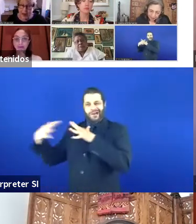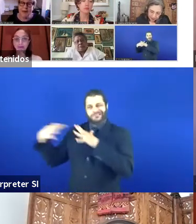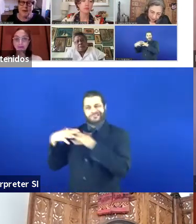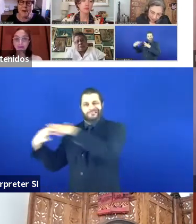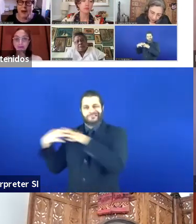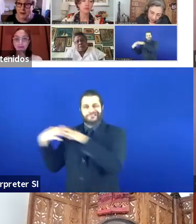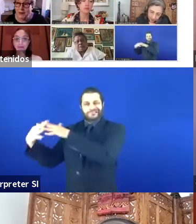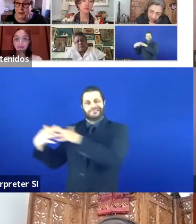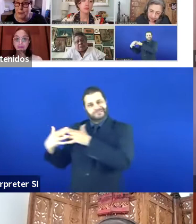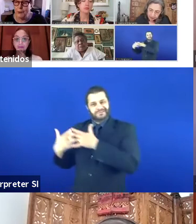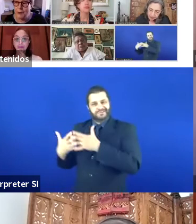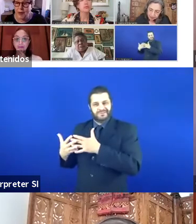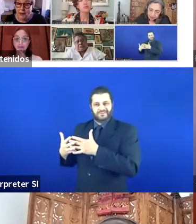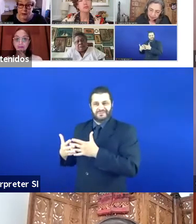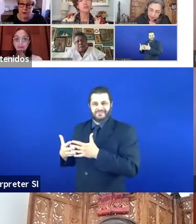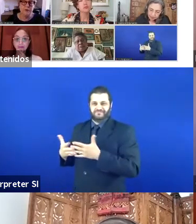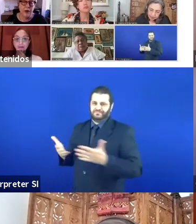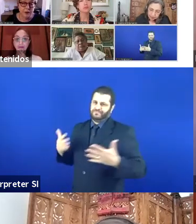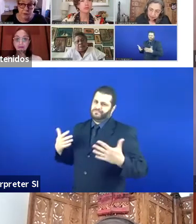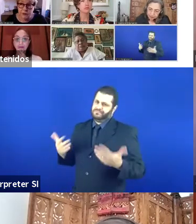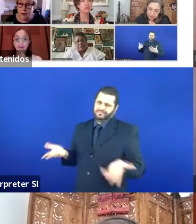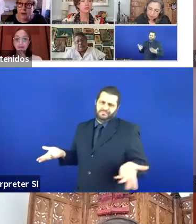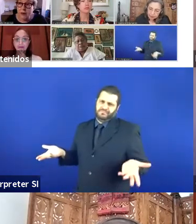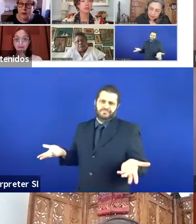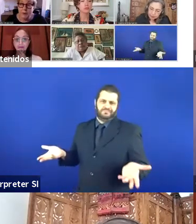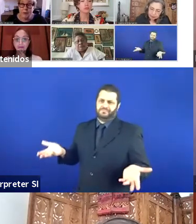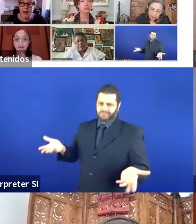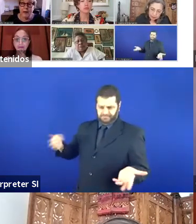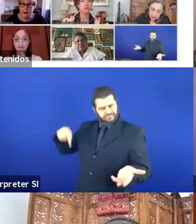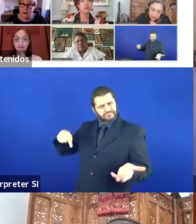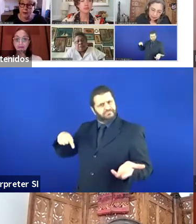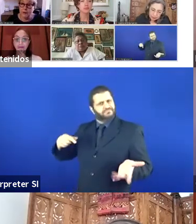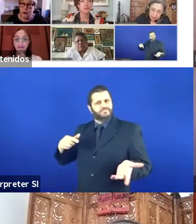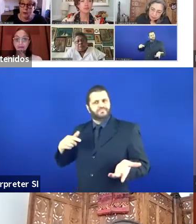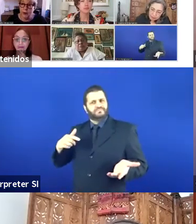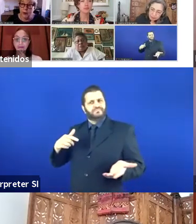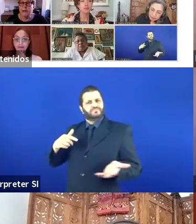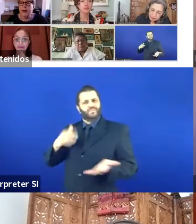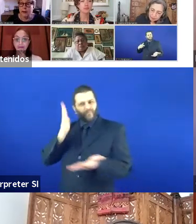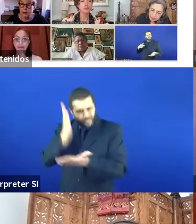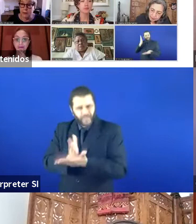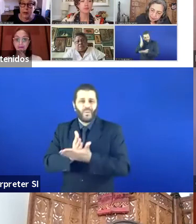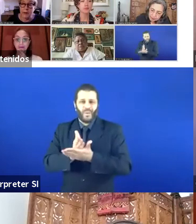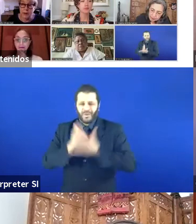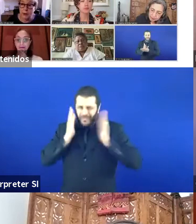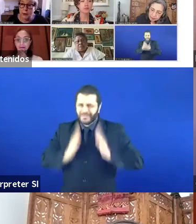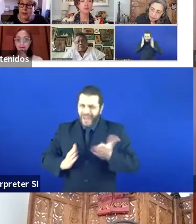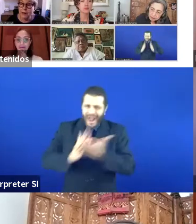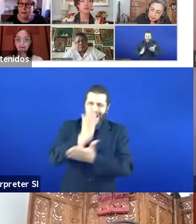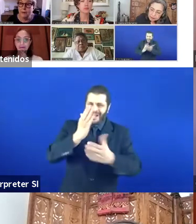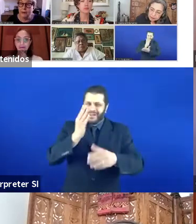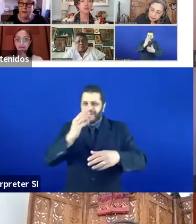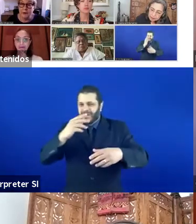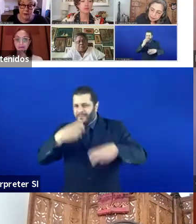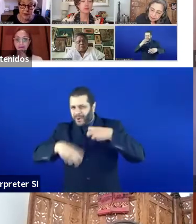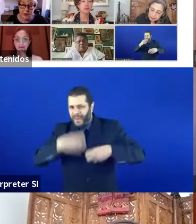from the anti-rights groups is, you've gone too far. And this is where exactly we need to go if